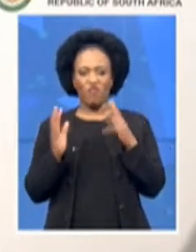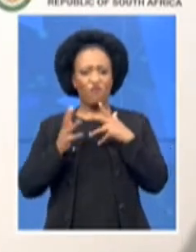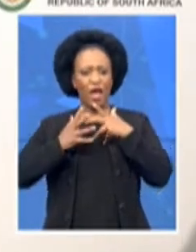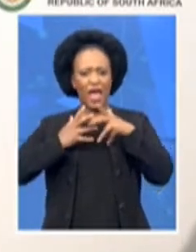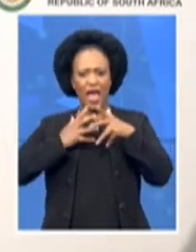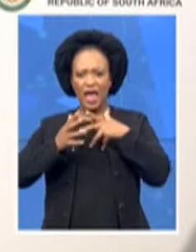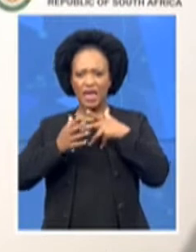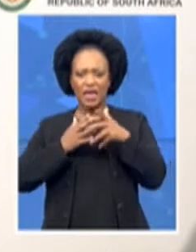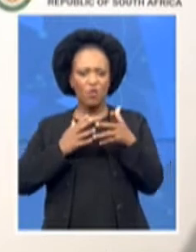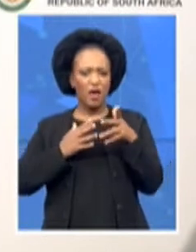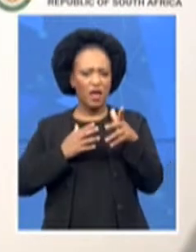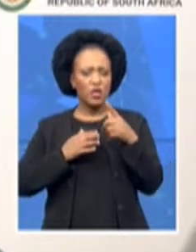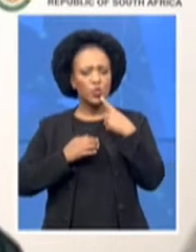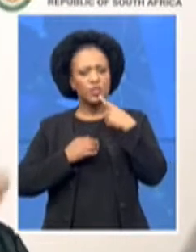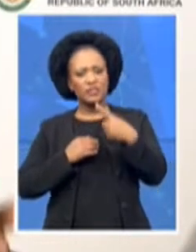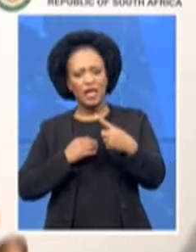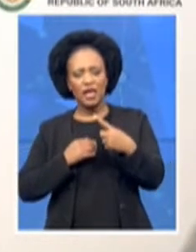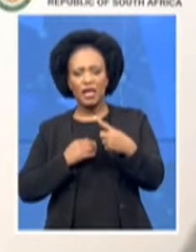the question about